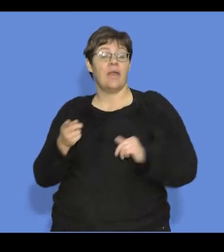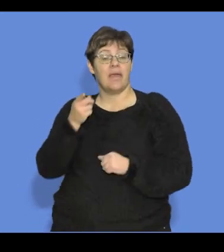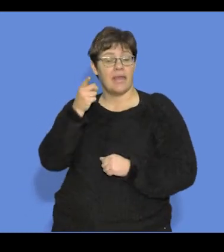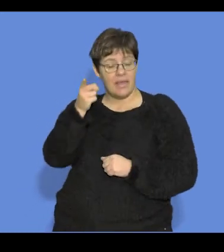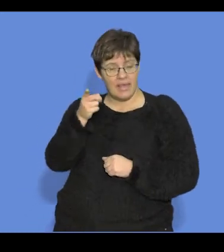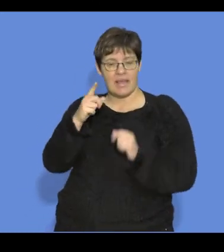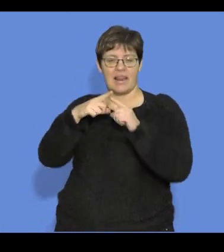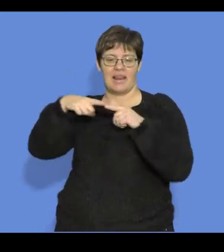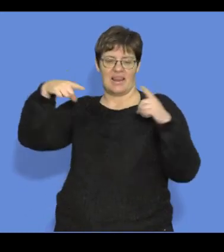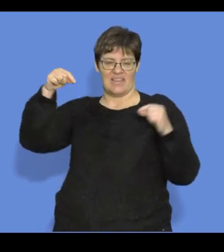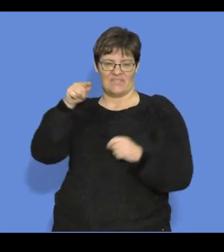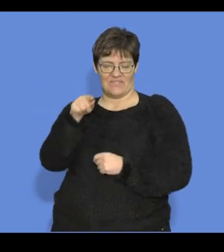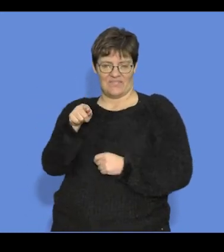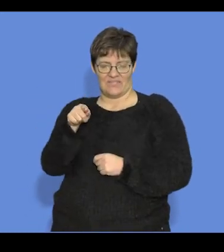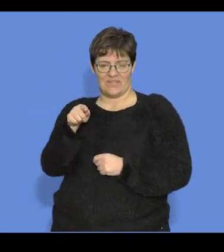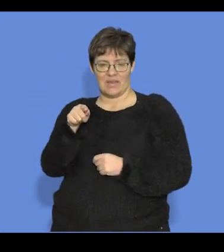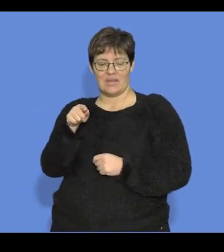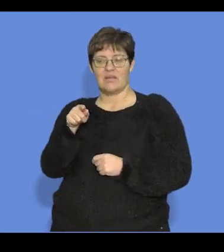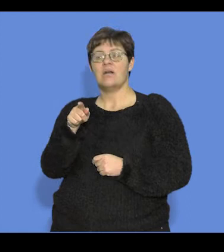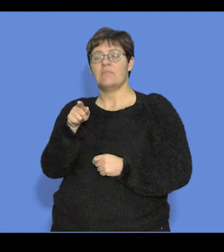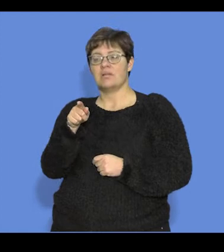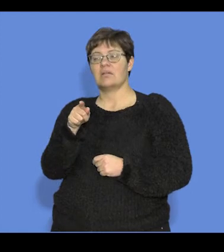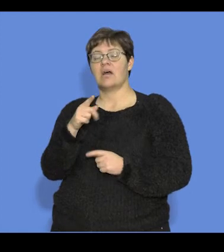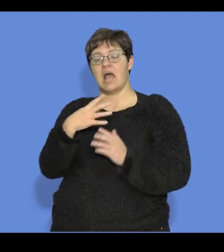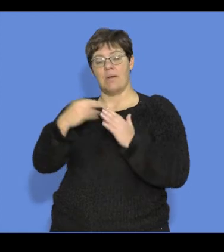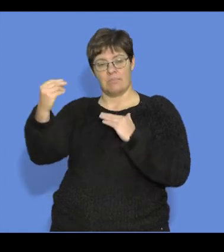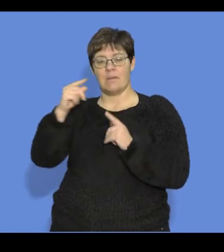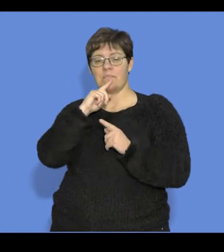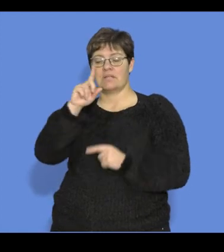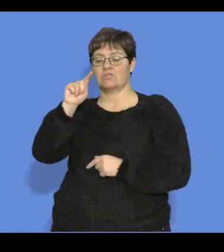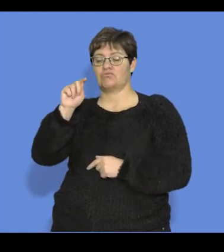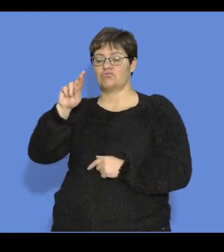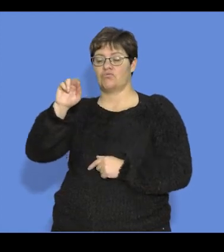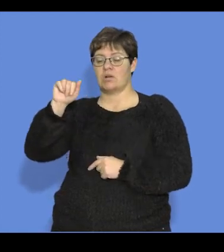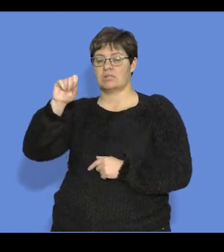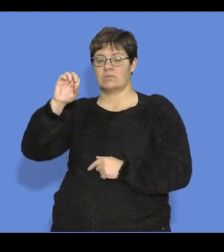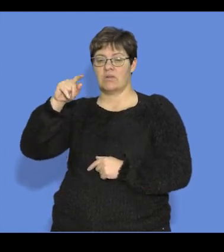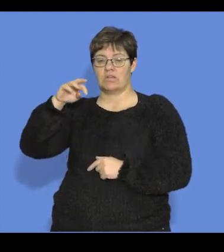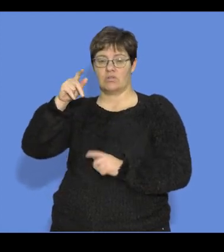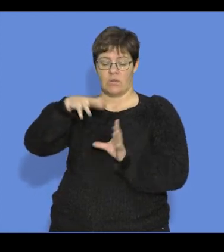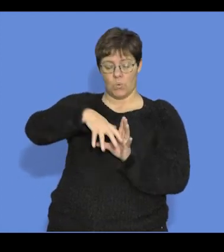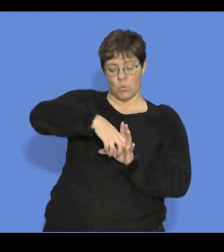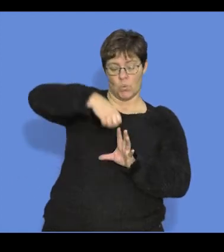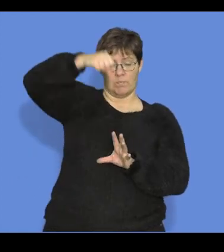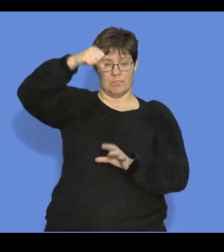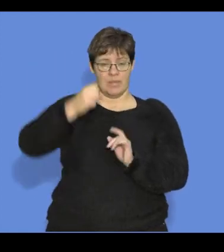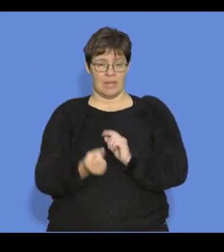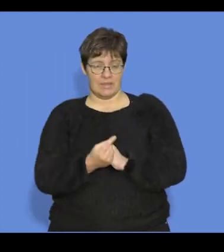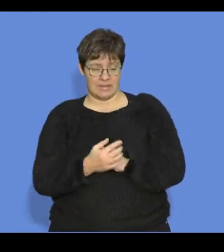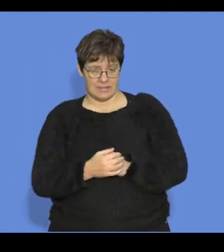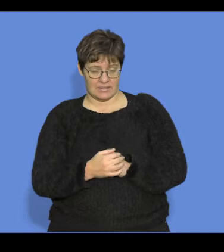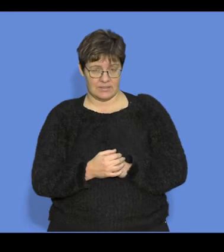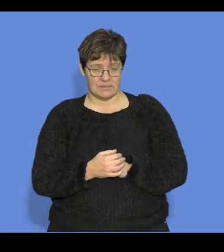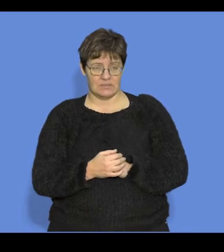the leaf, and it exits the leaf, and this causes transpiration, pull. What